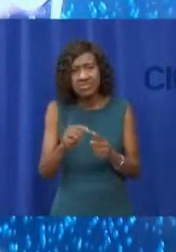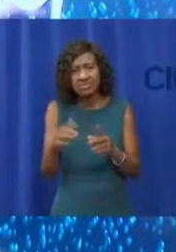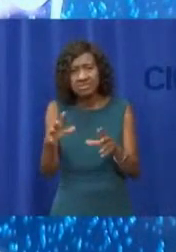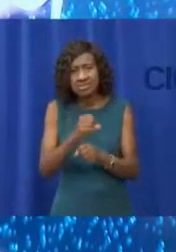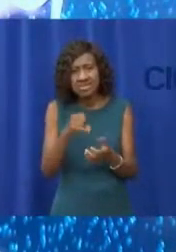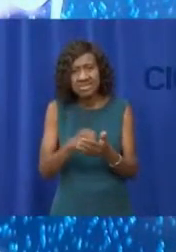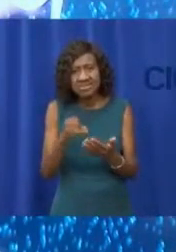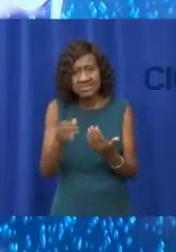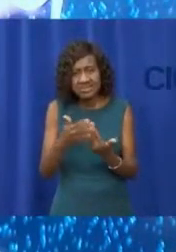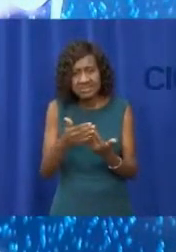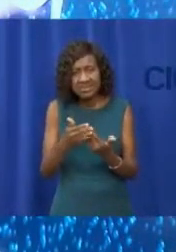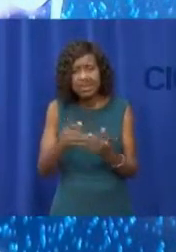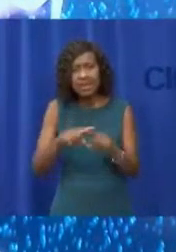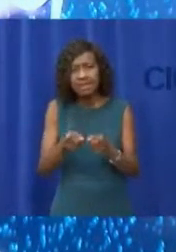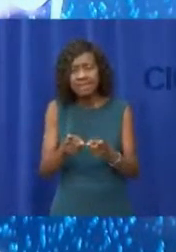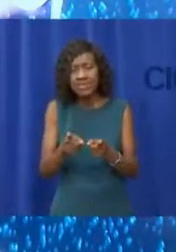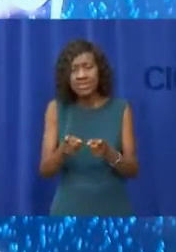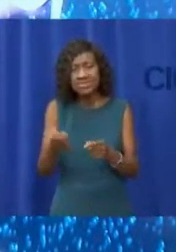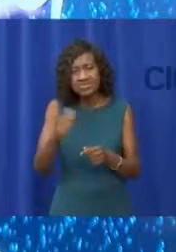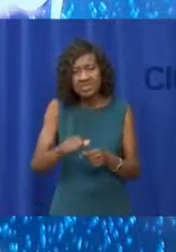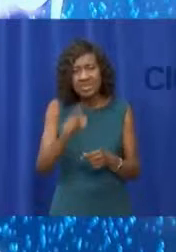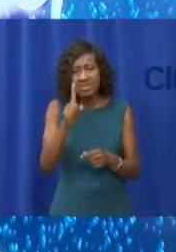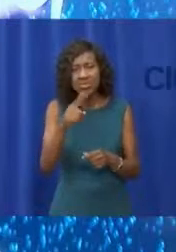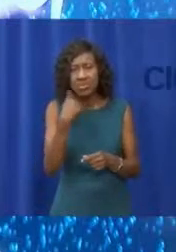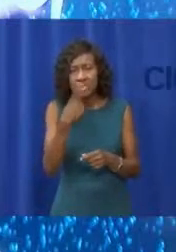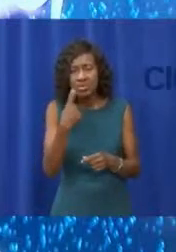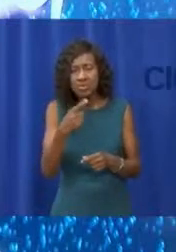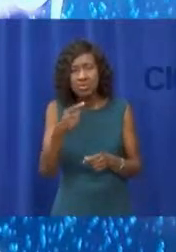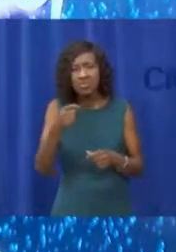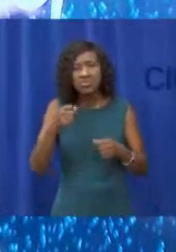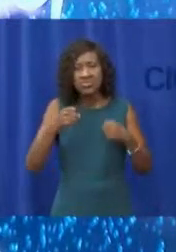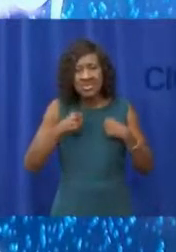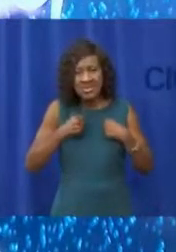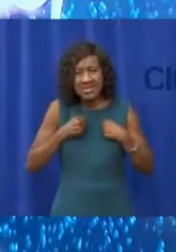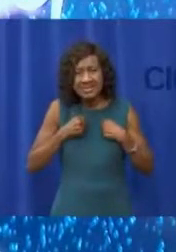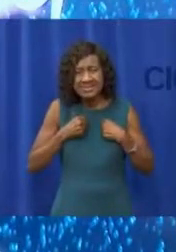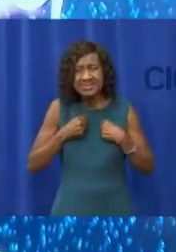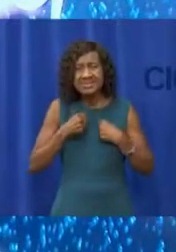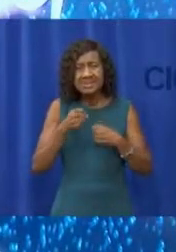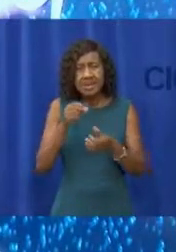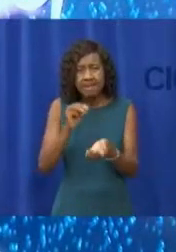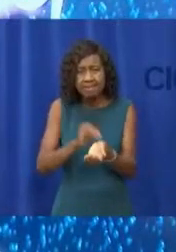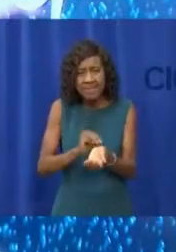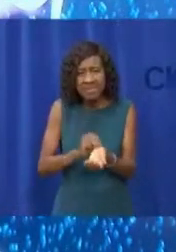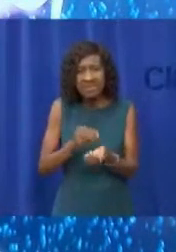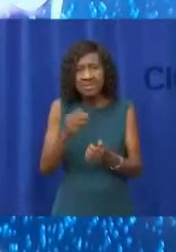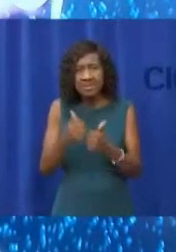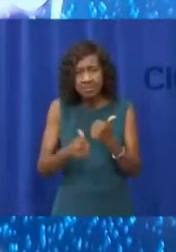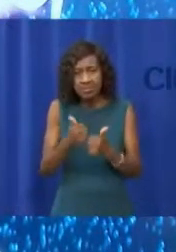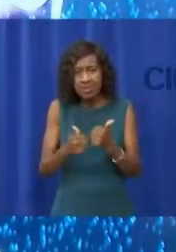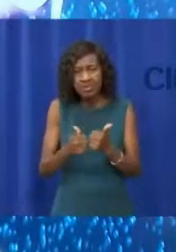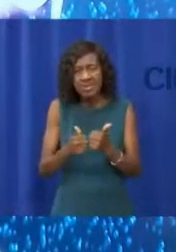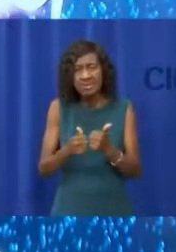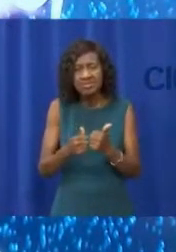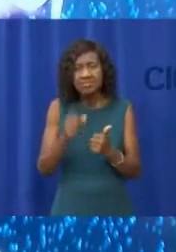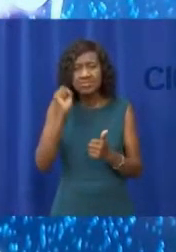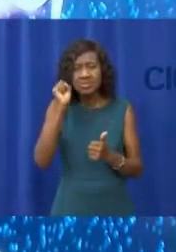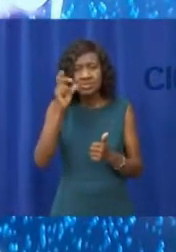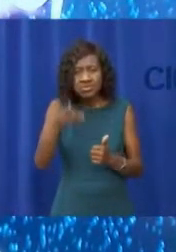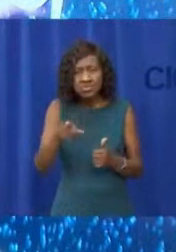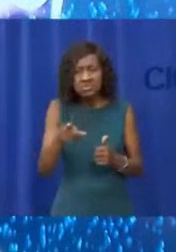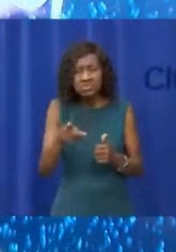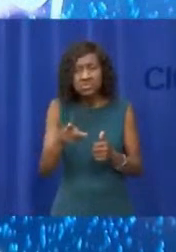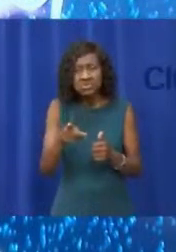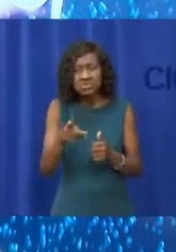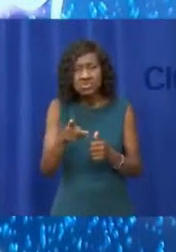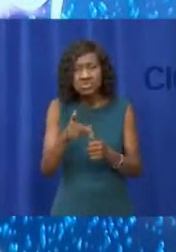with a long-term medical condition should take particular care of themselves. And of course, it's not them really, it's the people around them that